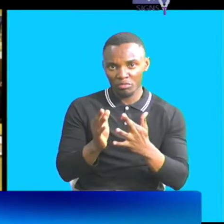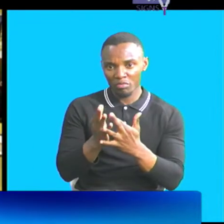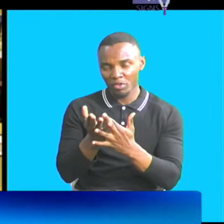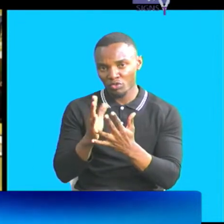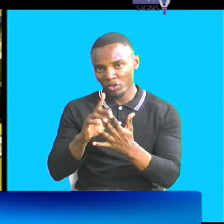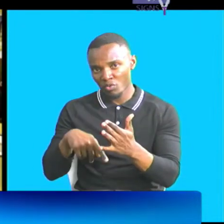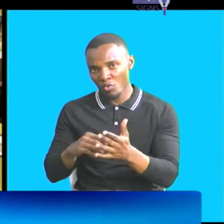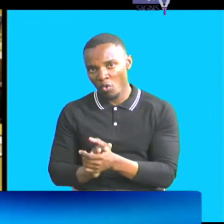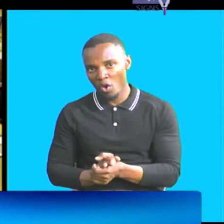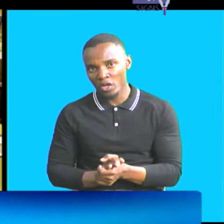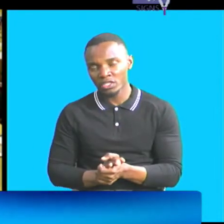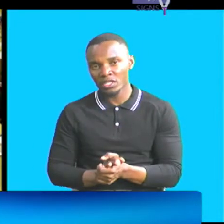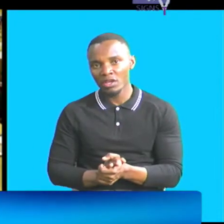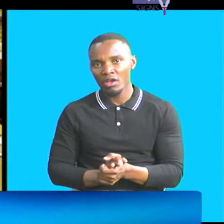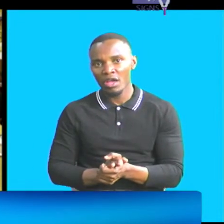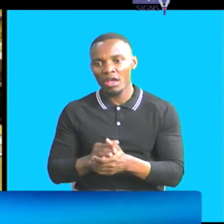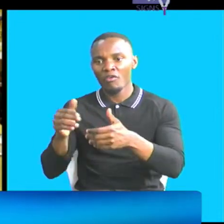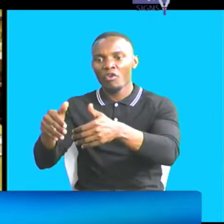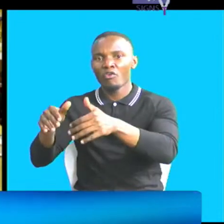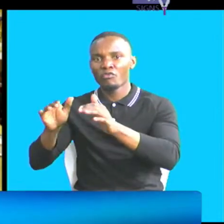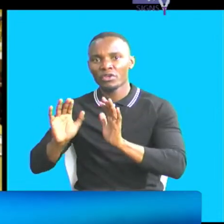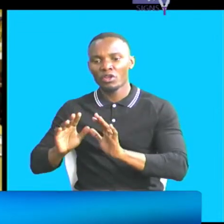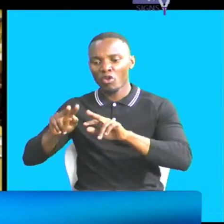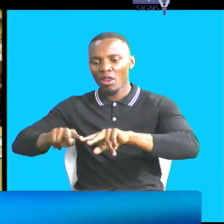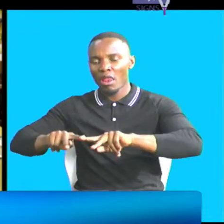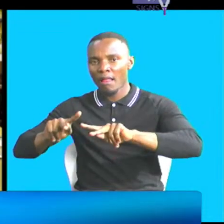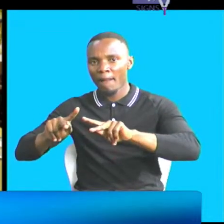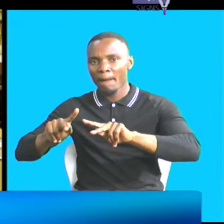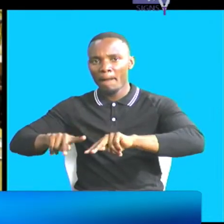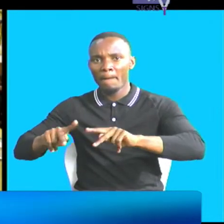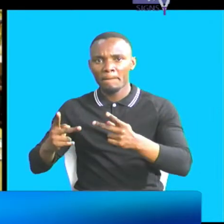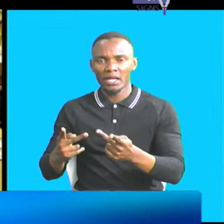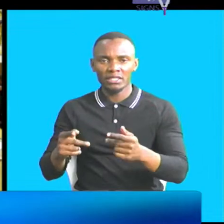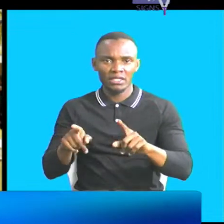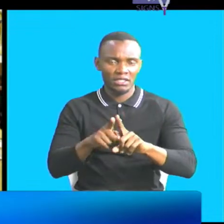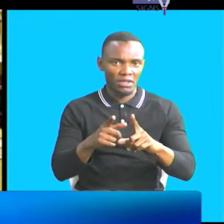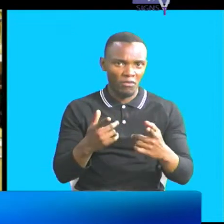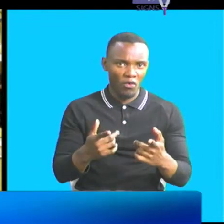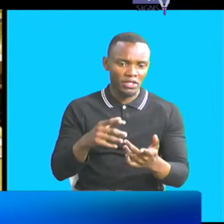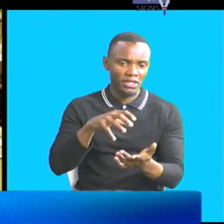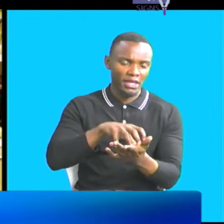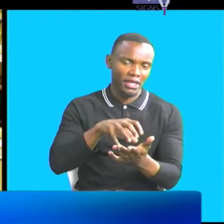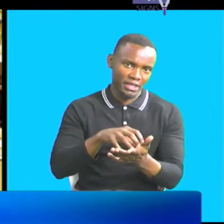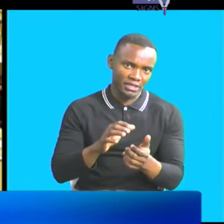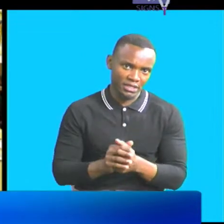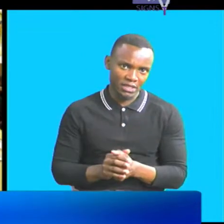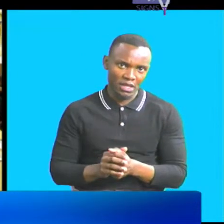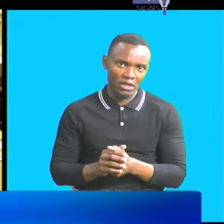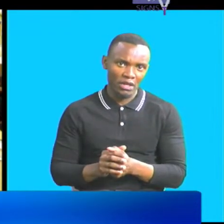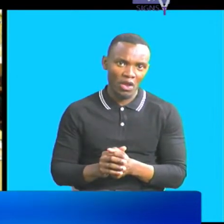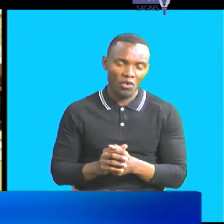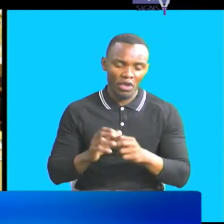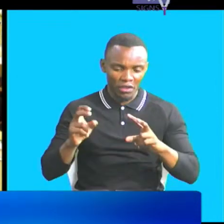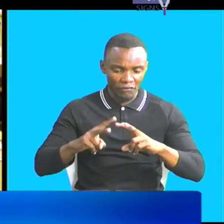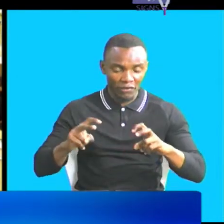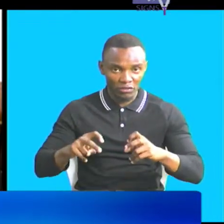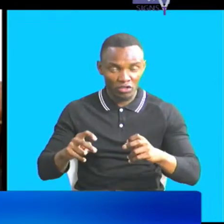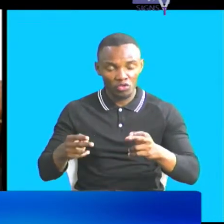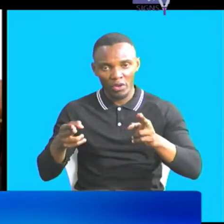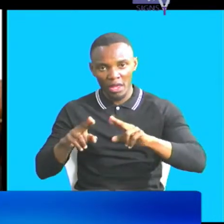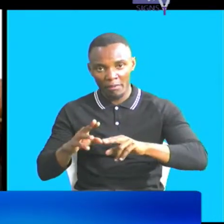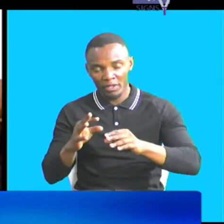Matanga and defilement cases. Statistics will be done to find out whether there is a